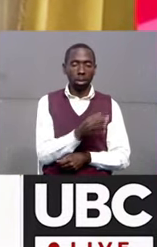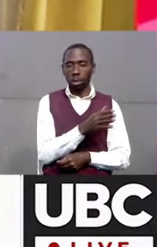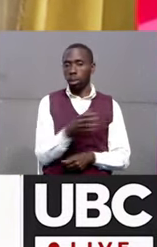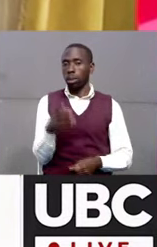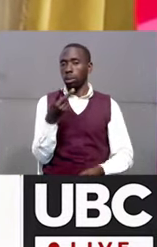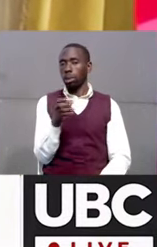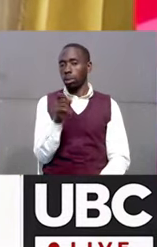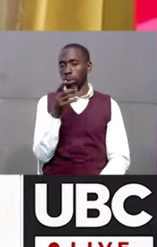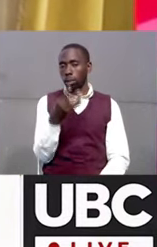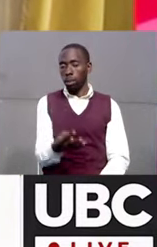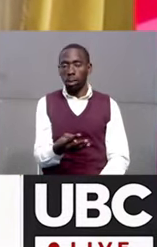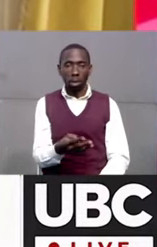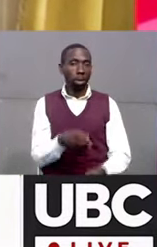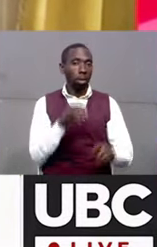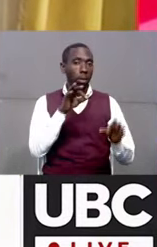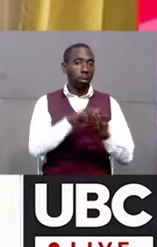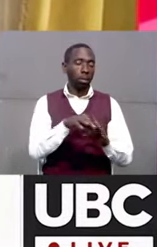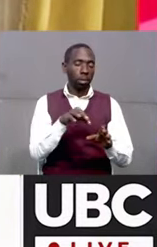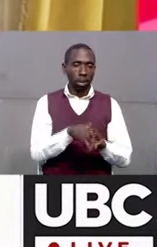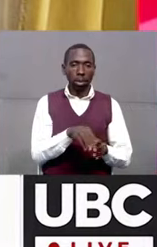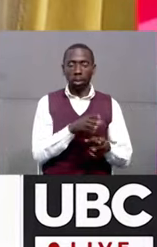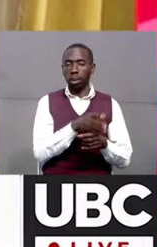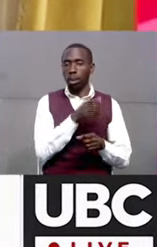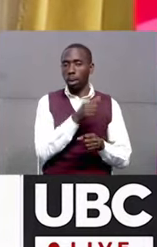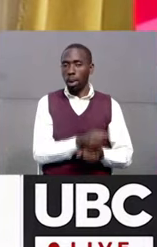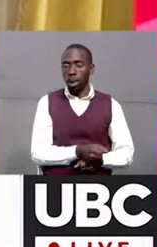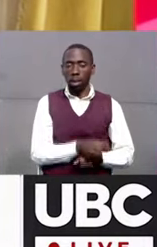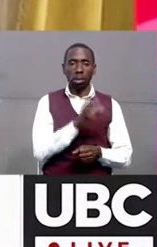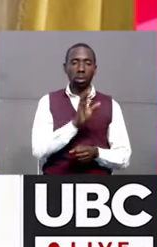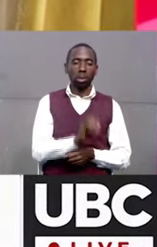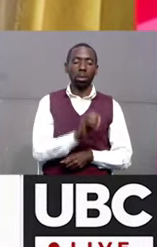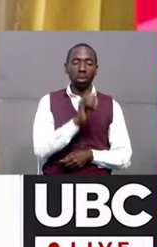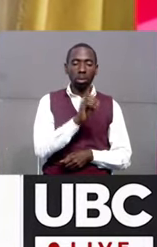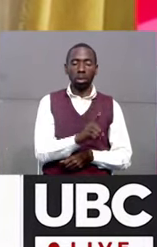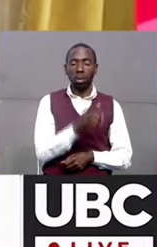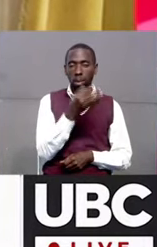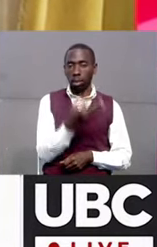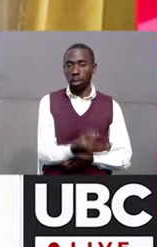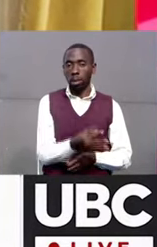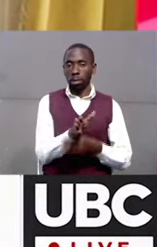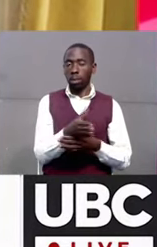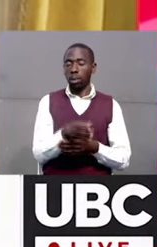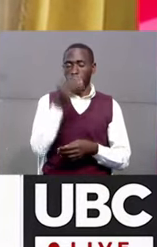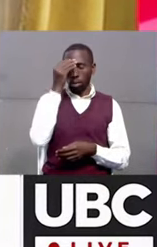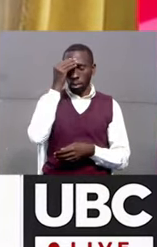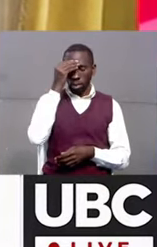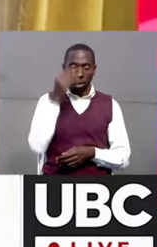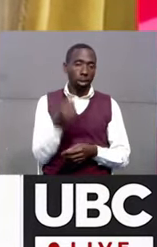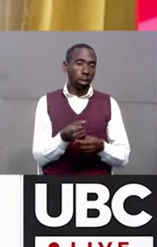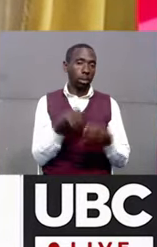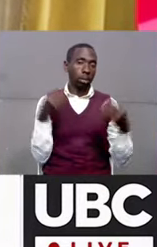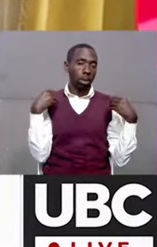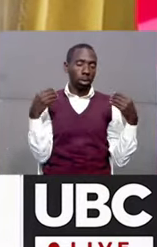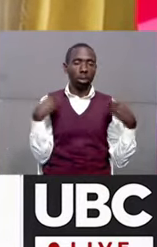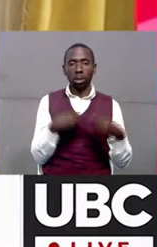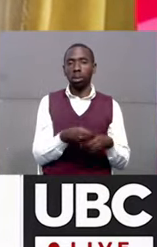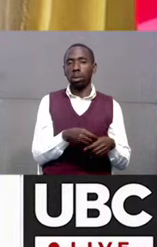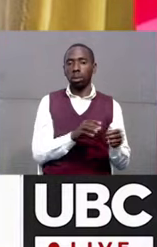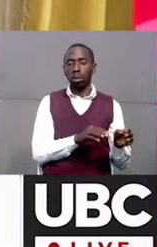2023-2024 from vote 013 of Minister of Education and Sports to